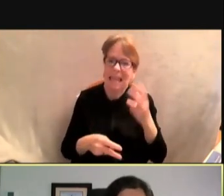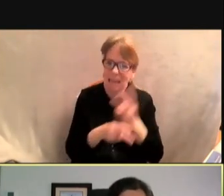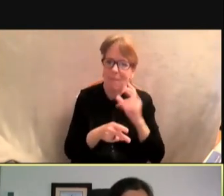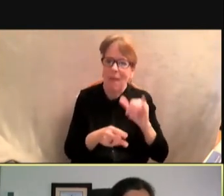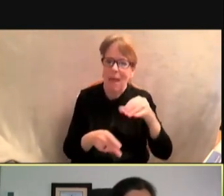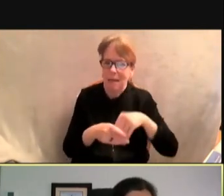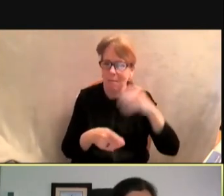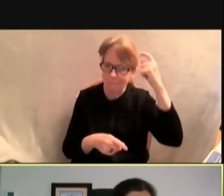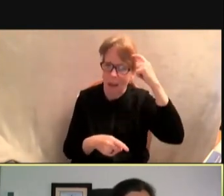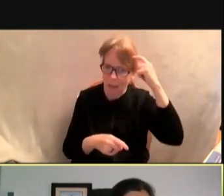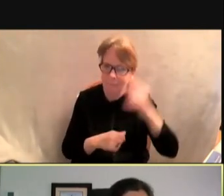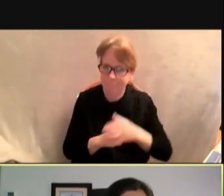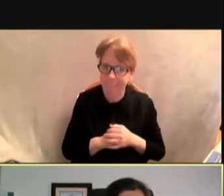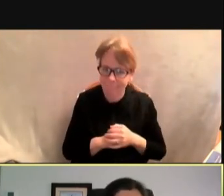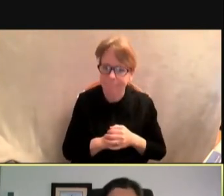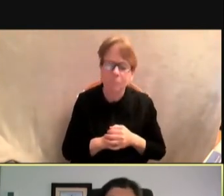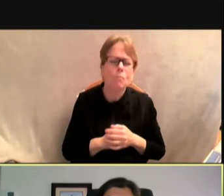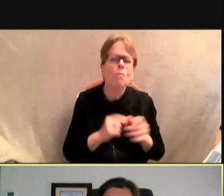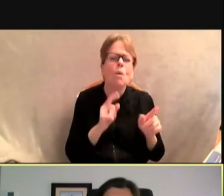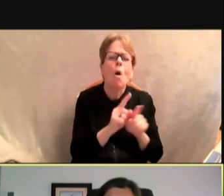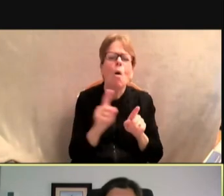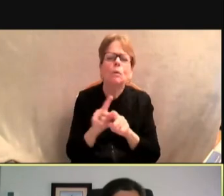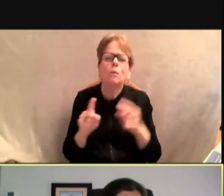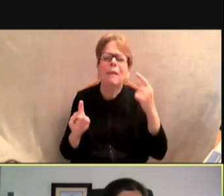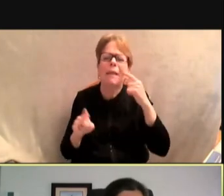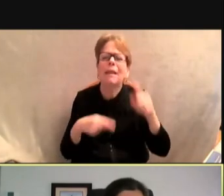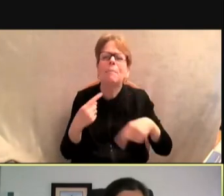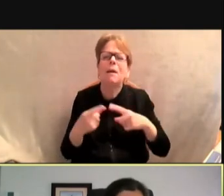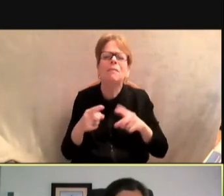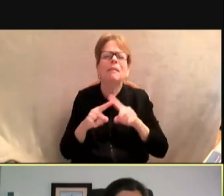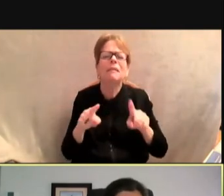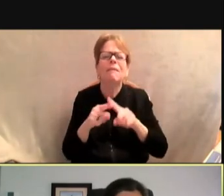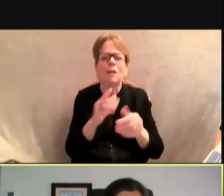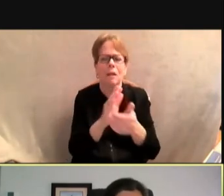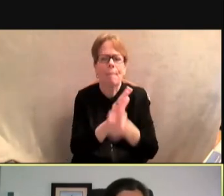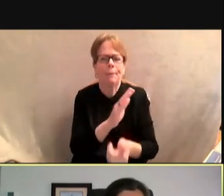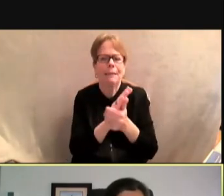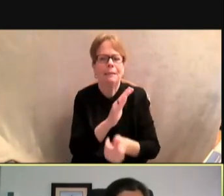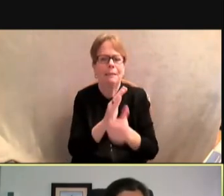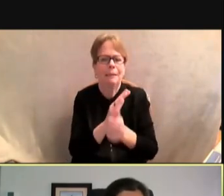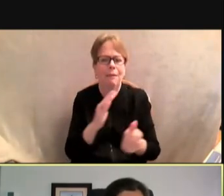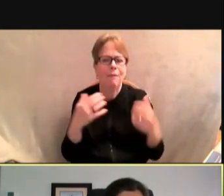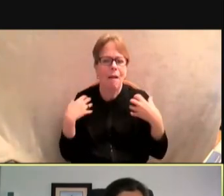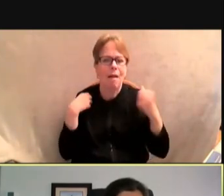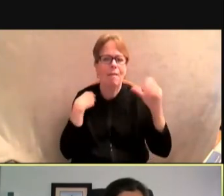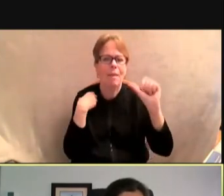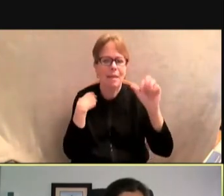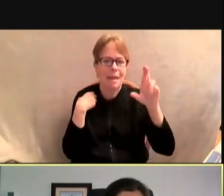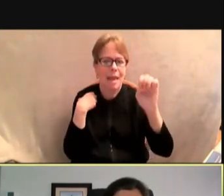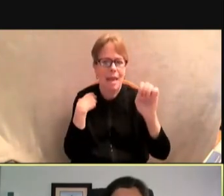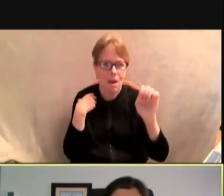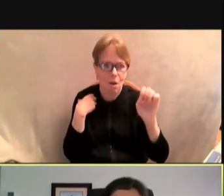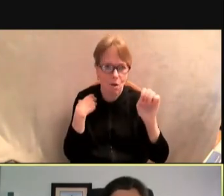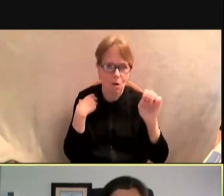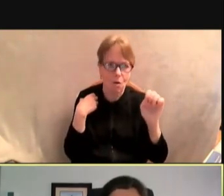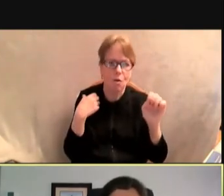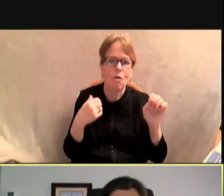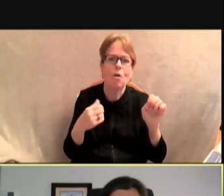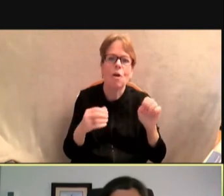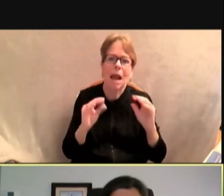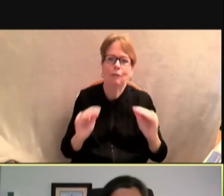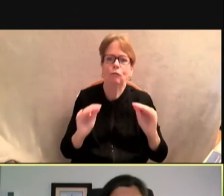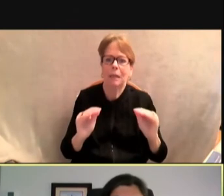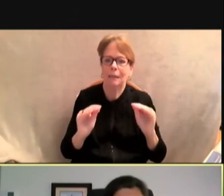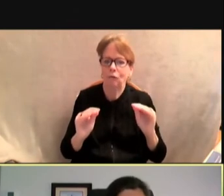We also align with the core competencies for disability in healthcare education set forth by the Alliance for Disability in Healthcare